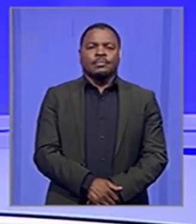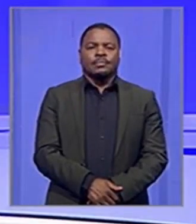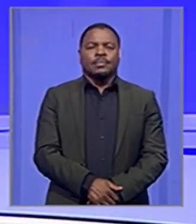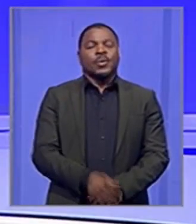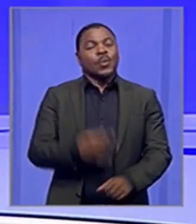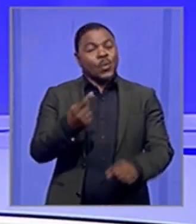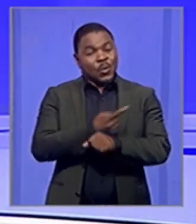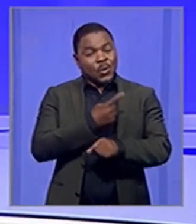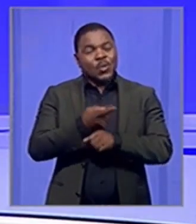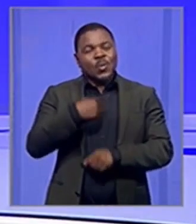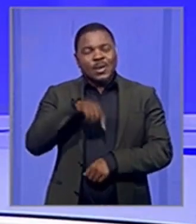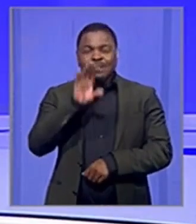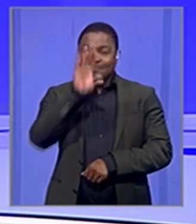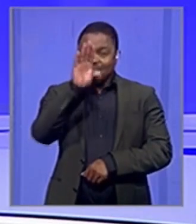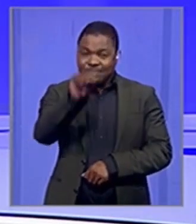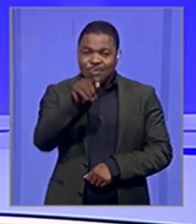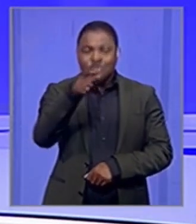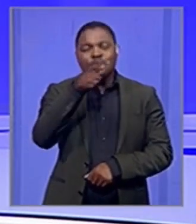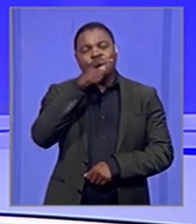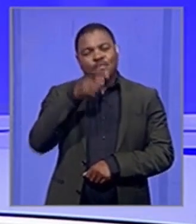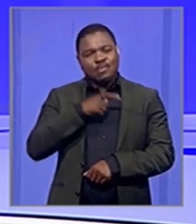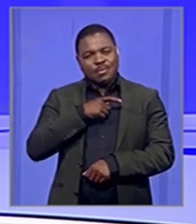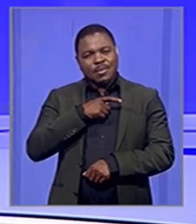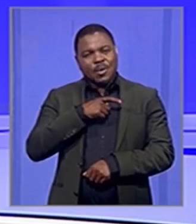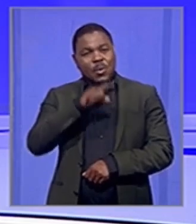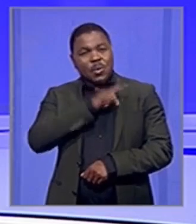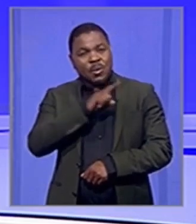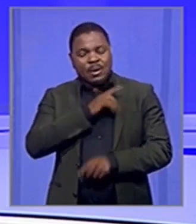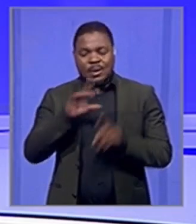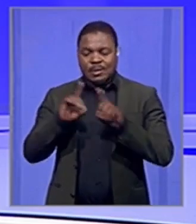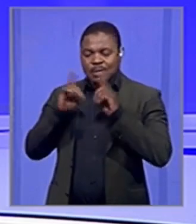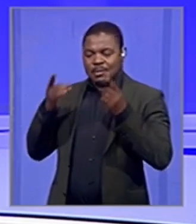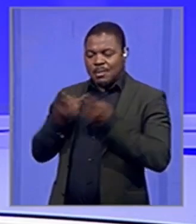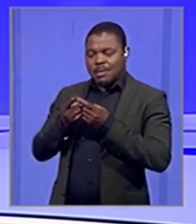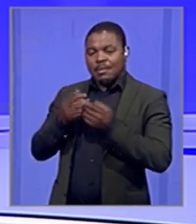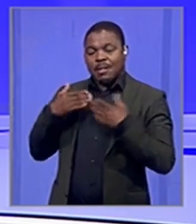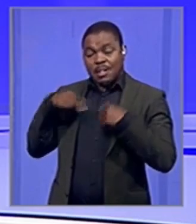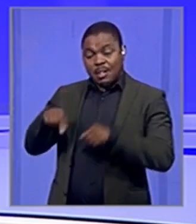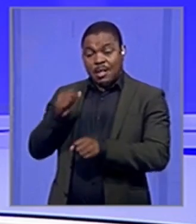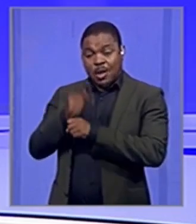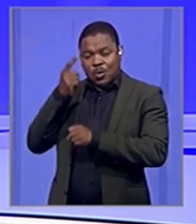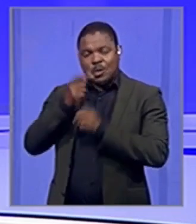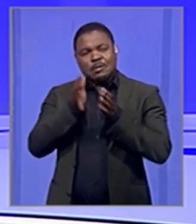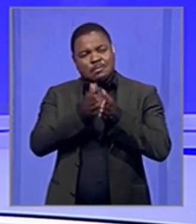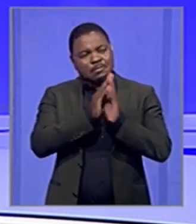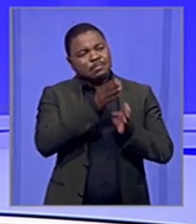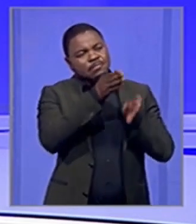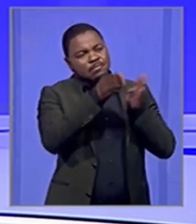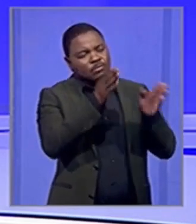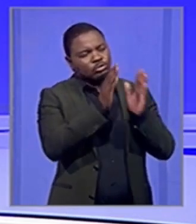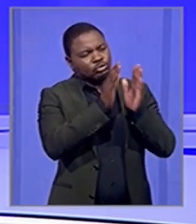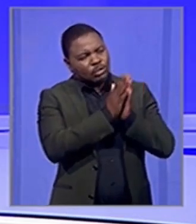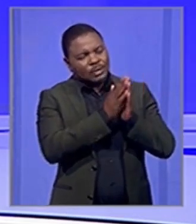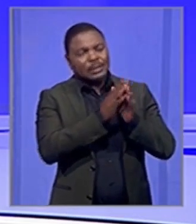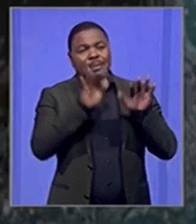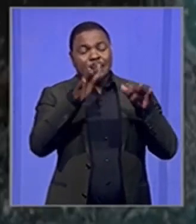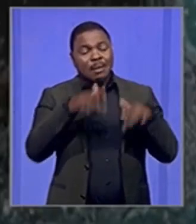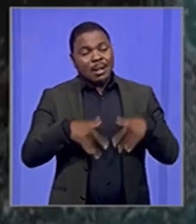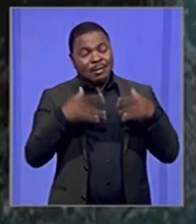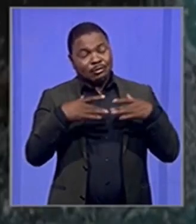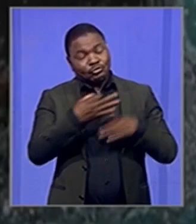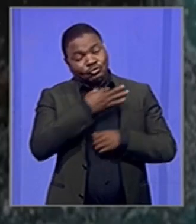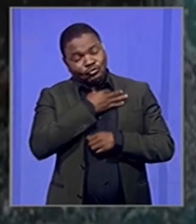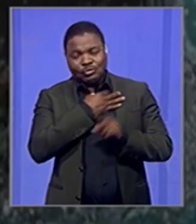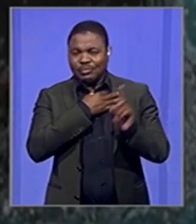Bjale ka mehla re le kgopetše sa mafahleng a lena morago ga gore kgoro ya maphelo ka Gauteng e ipiletše go dikereke go se bee maphelo a